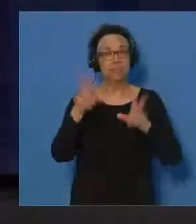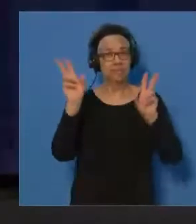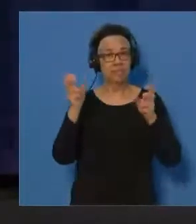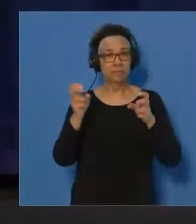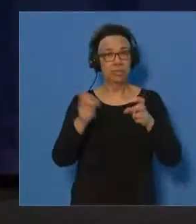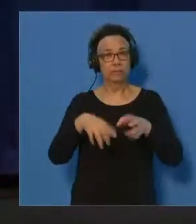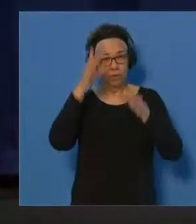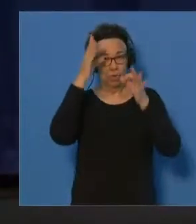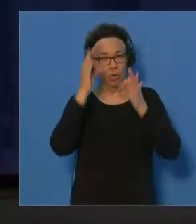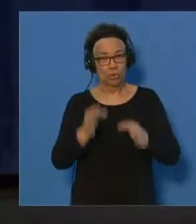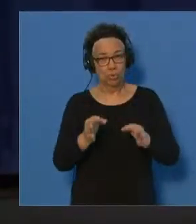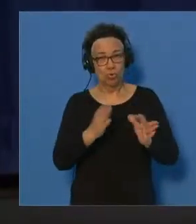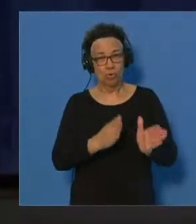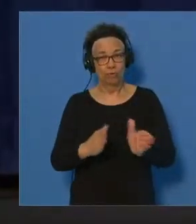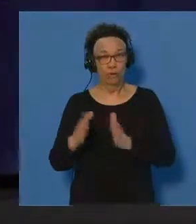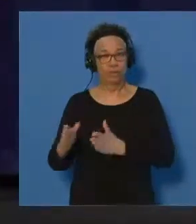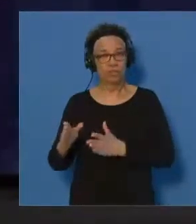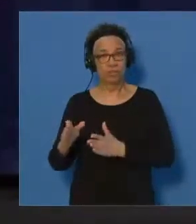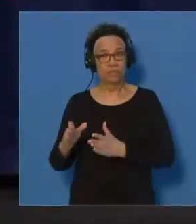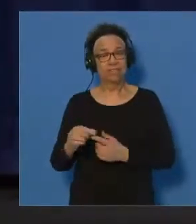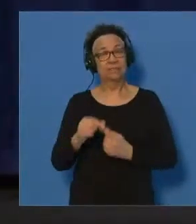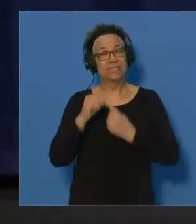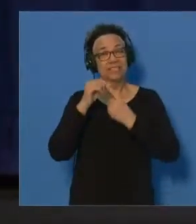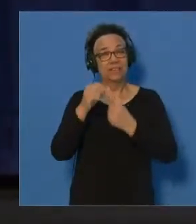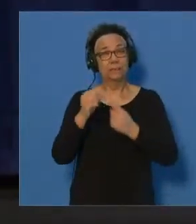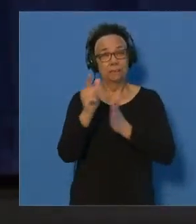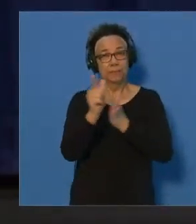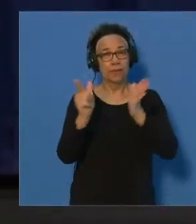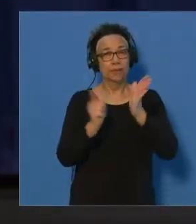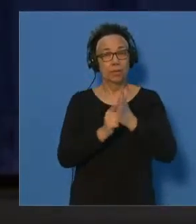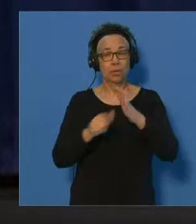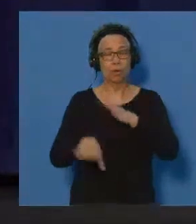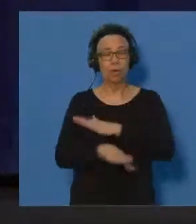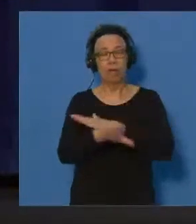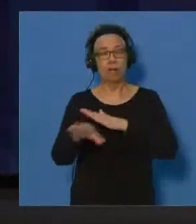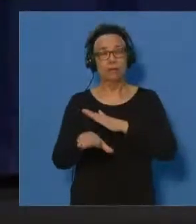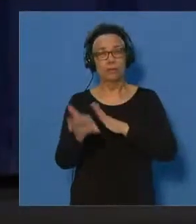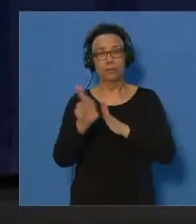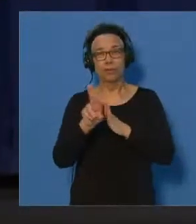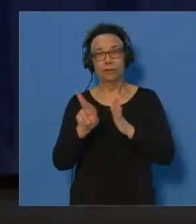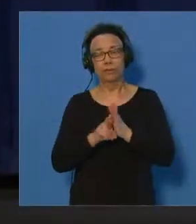in particular, the existing law under Regulation